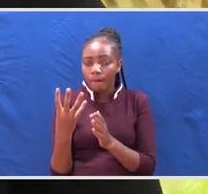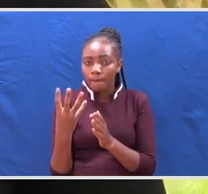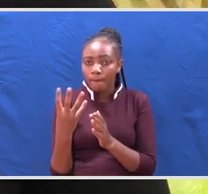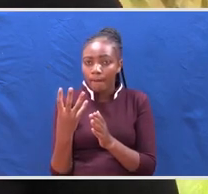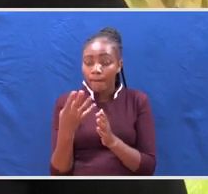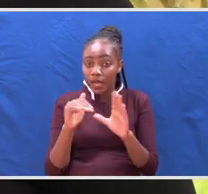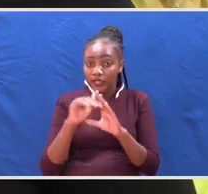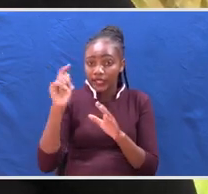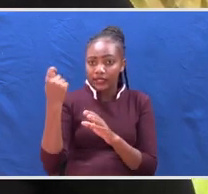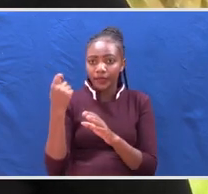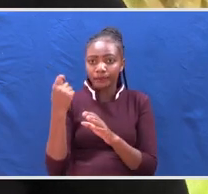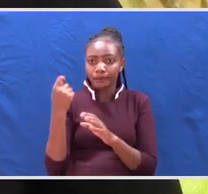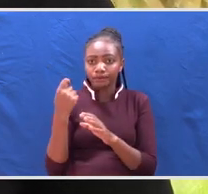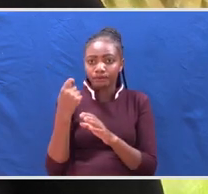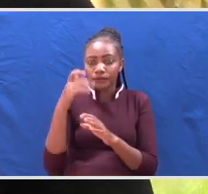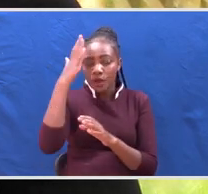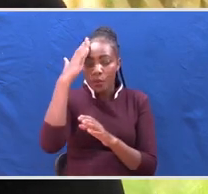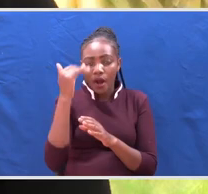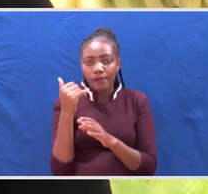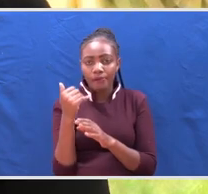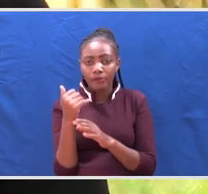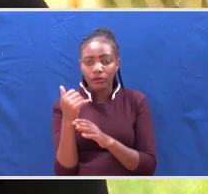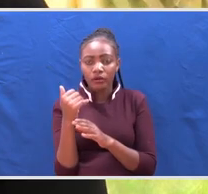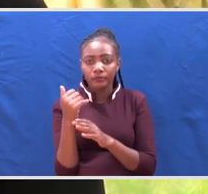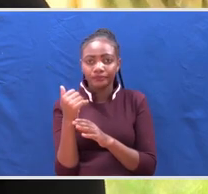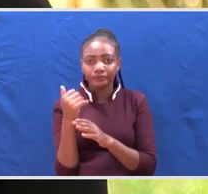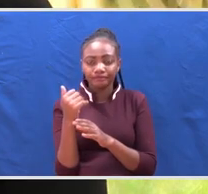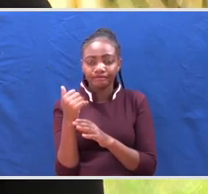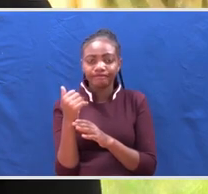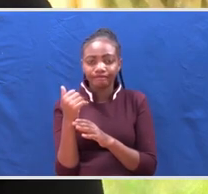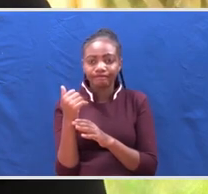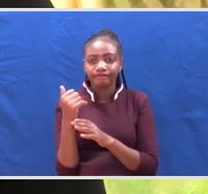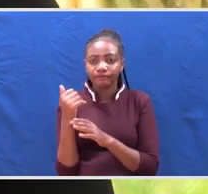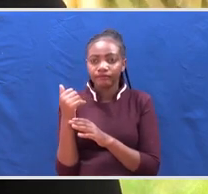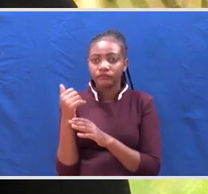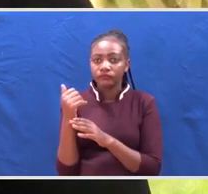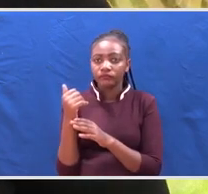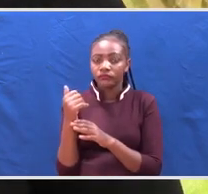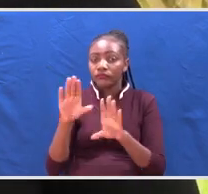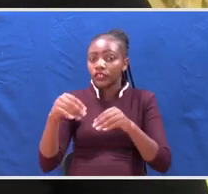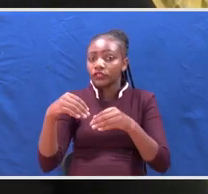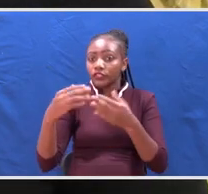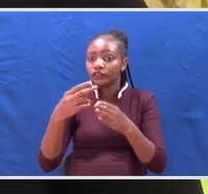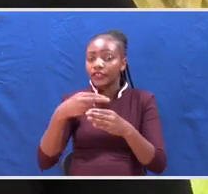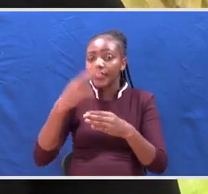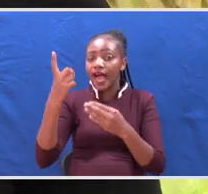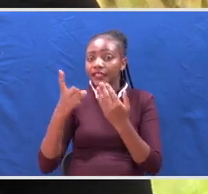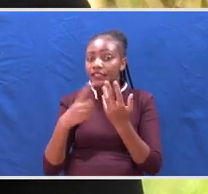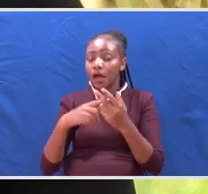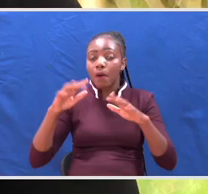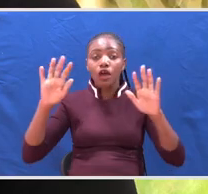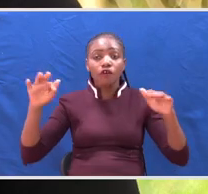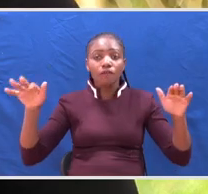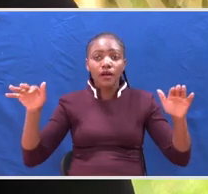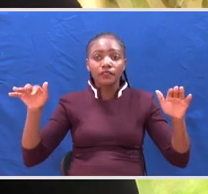in Kenya for submitting the highest number of birds. So we